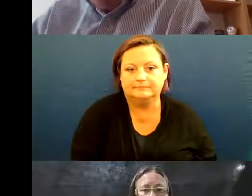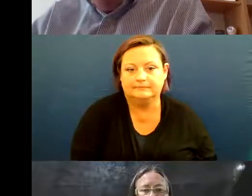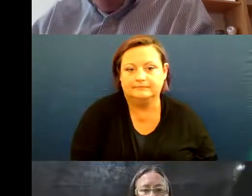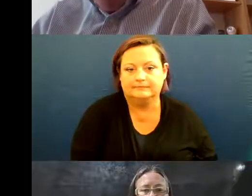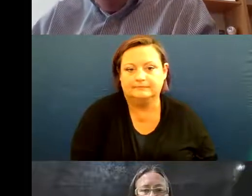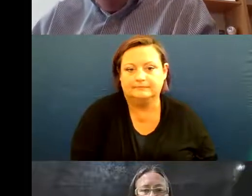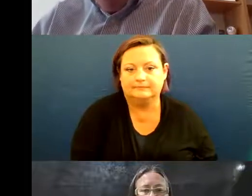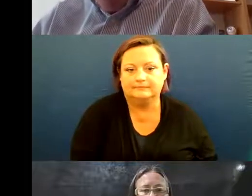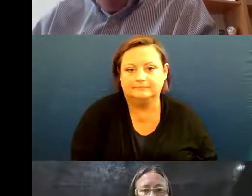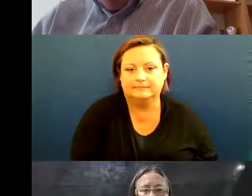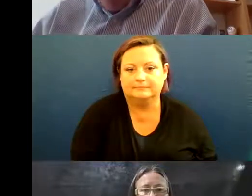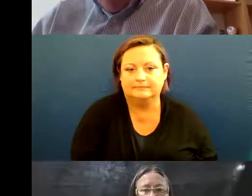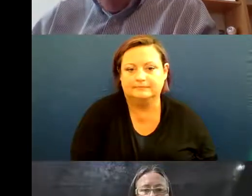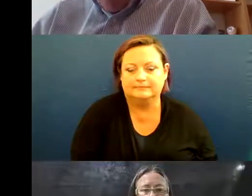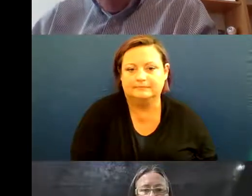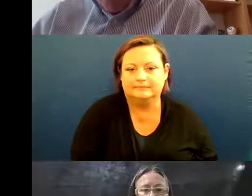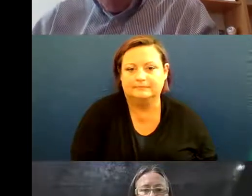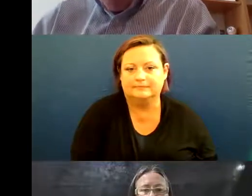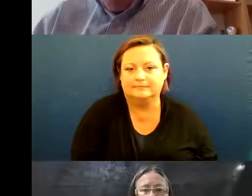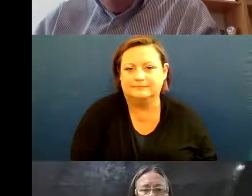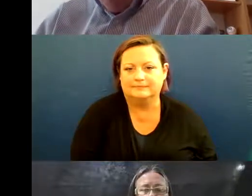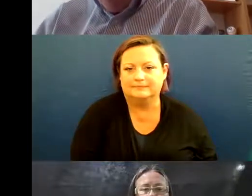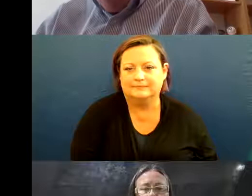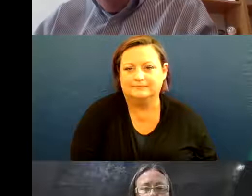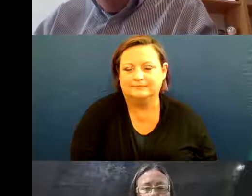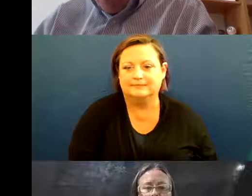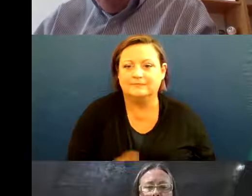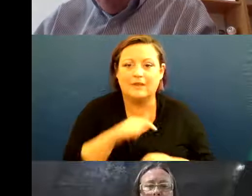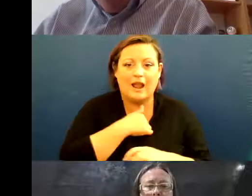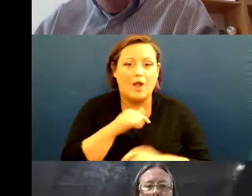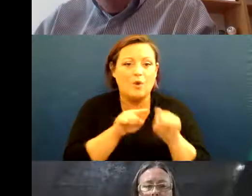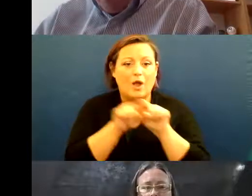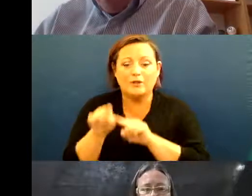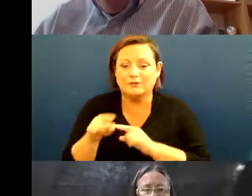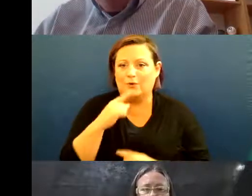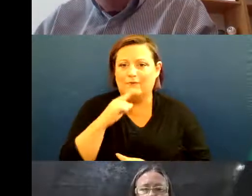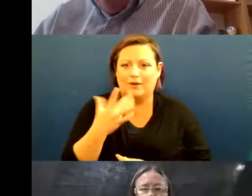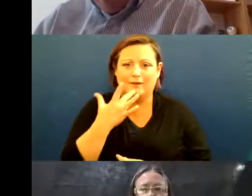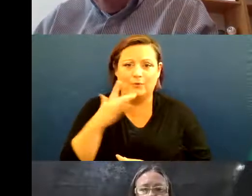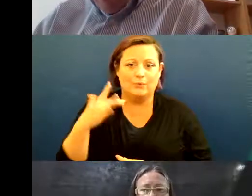I also had the good fortune when I was at Baylor of collaborating with